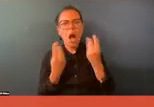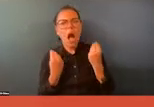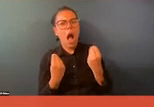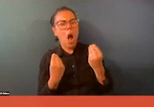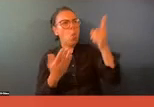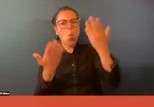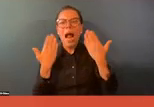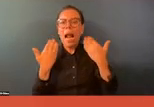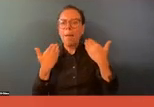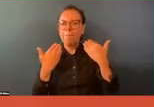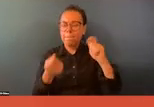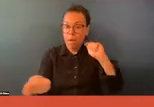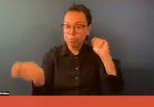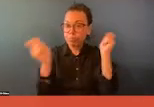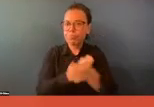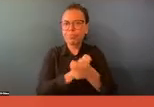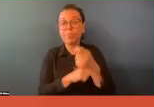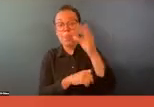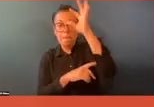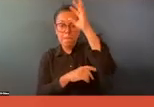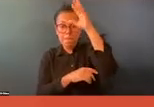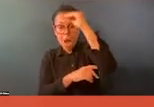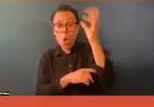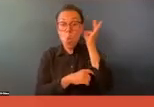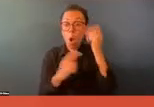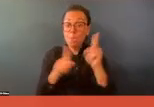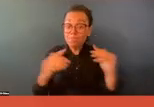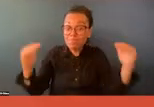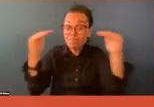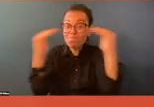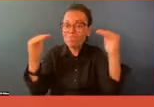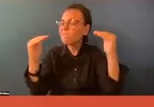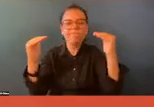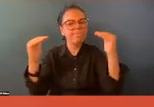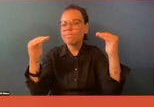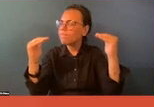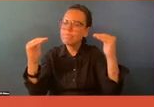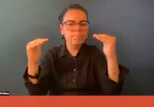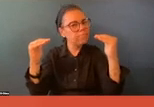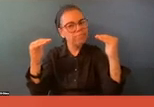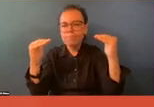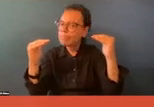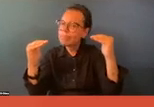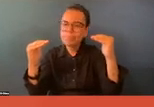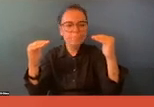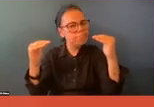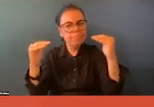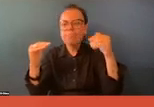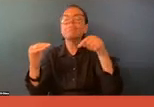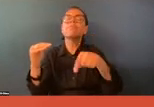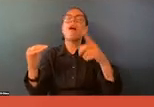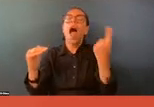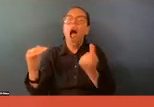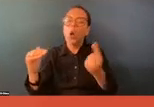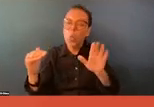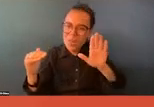climate change. Due to gender inequality and traditional gender roles, women often have less access